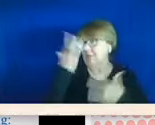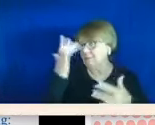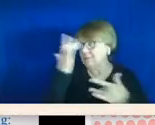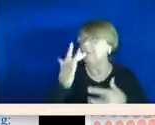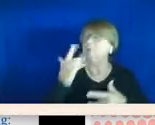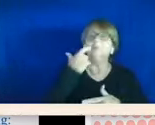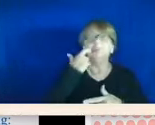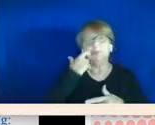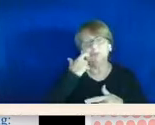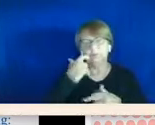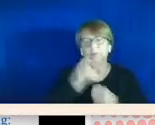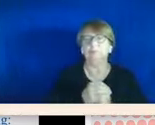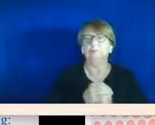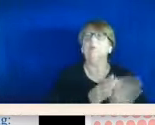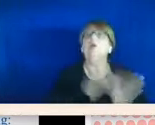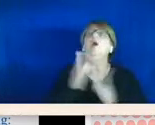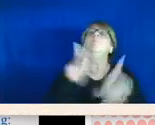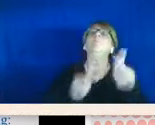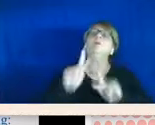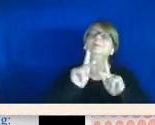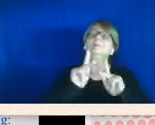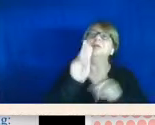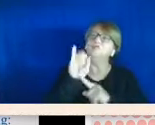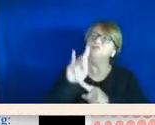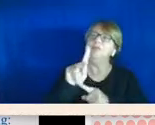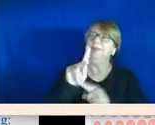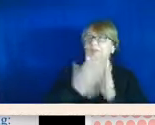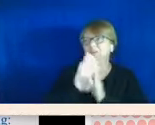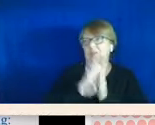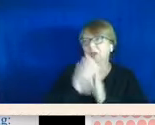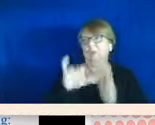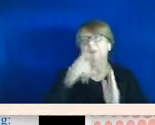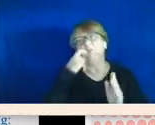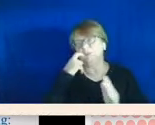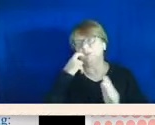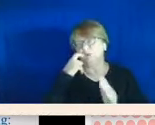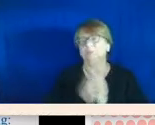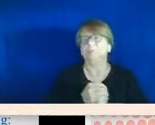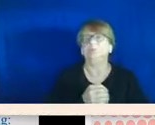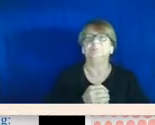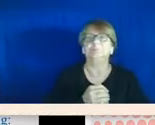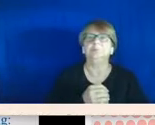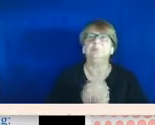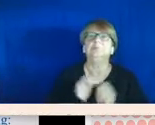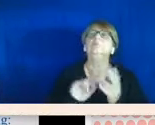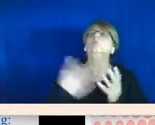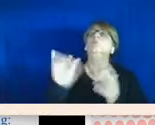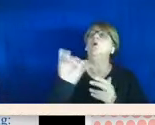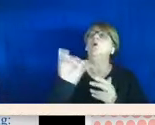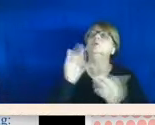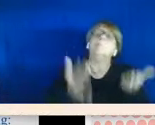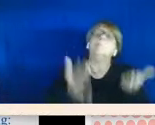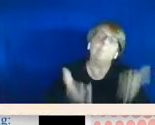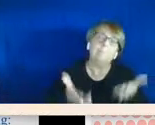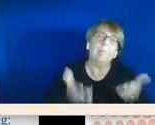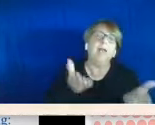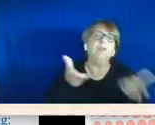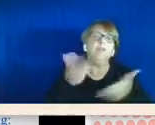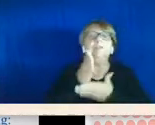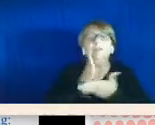or at risk of developing substance use disorders. And of course, we also might be serving some persons who